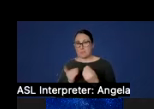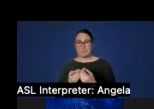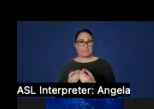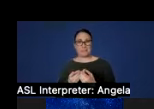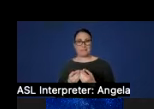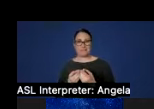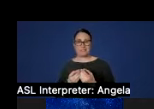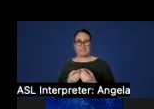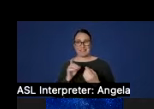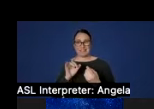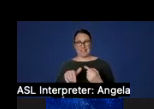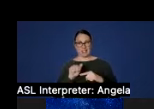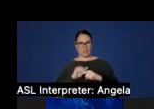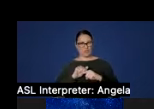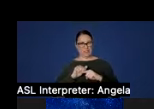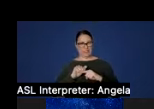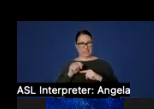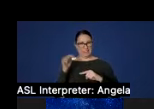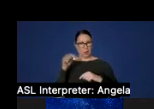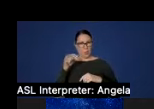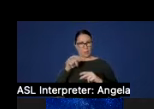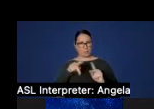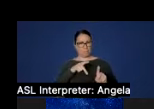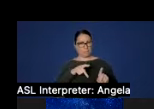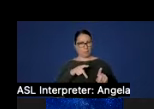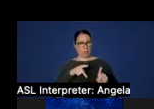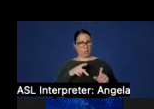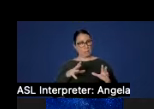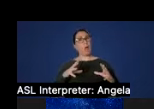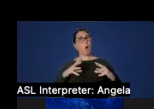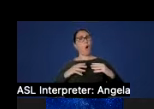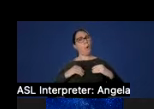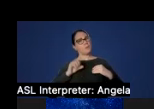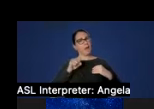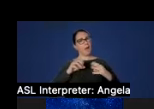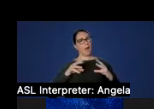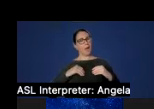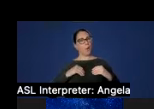that training, or are those people going to be receptive to that? So I think that's a huge part.